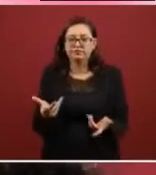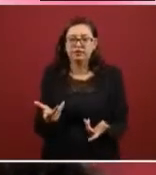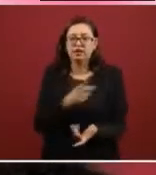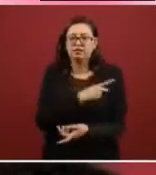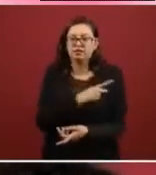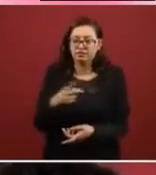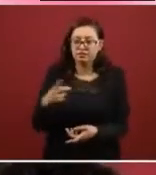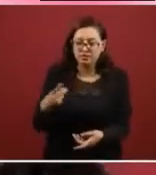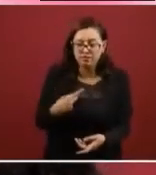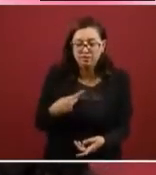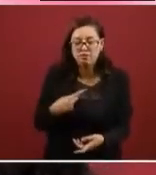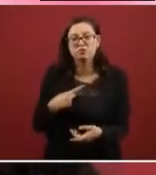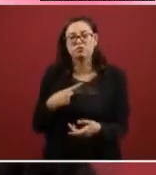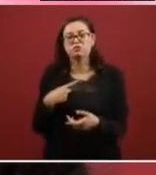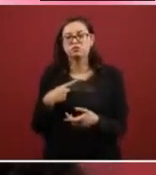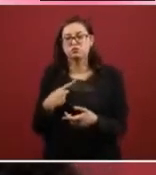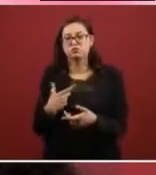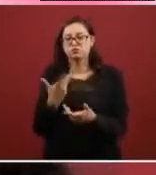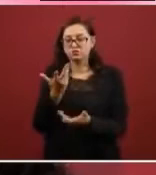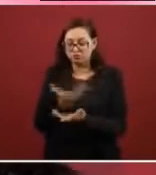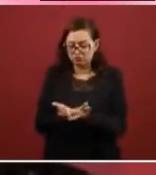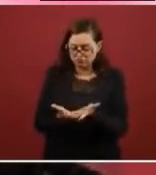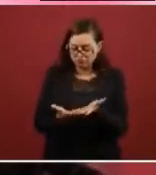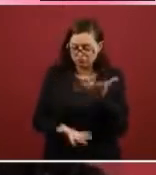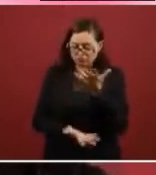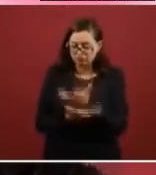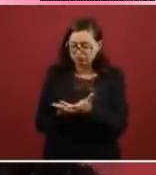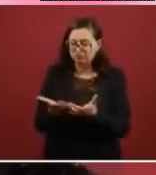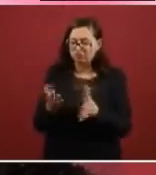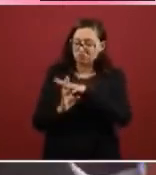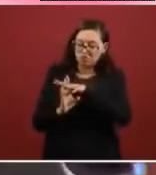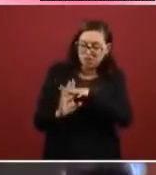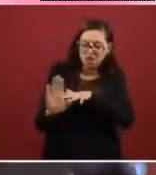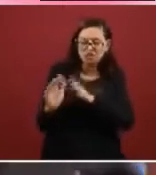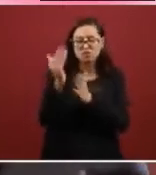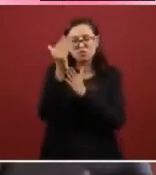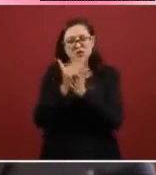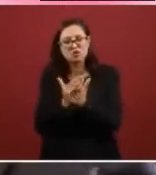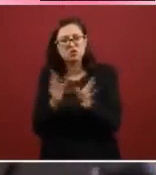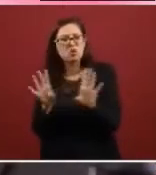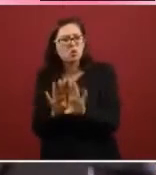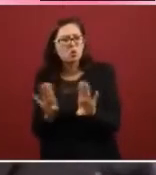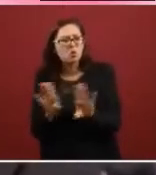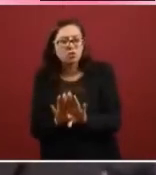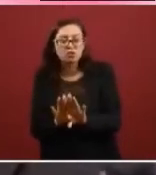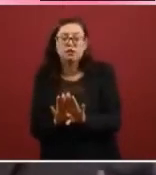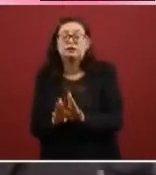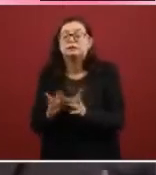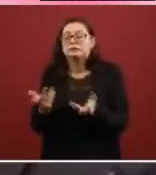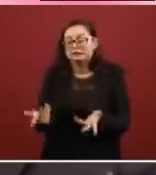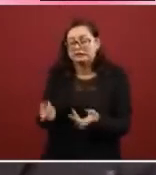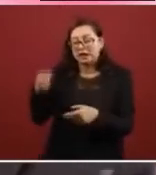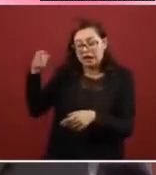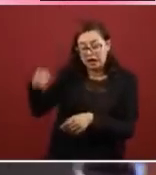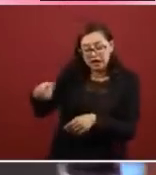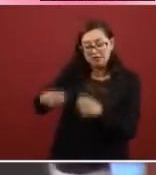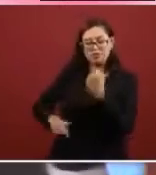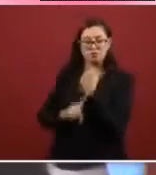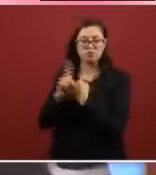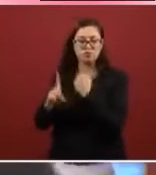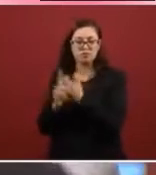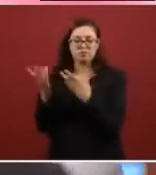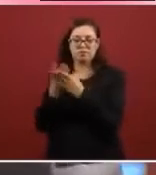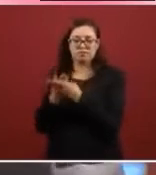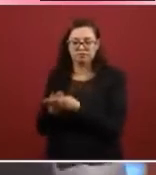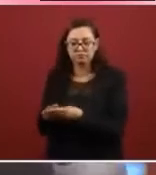need actuar to act respecto a las causas de los grandes movimientos migratorios respectfully y de with los the, que están en el mundo.